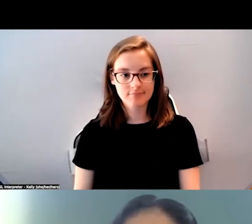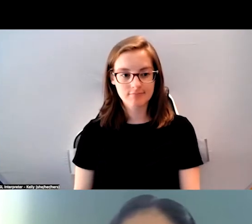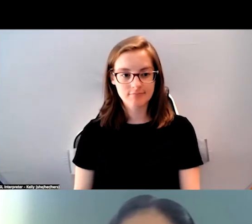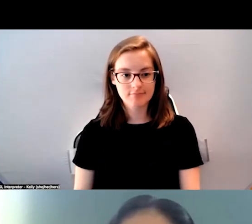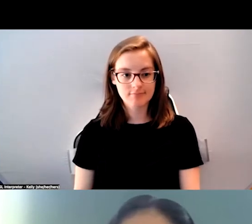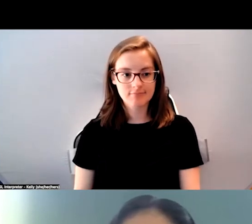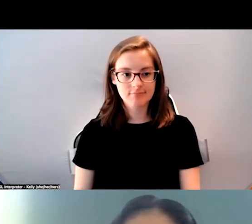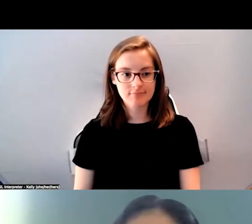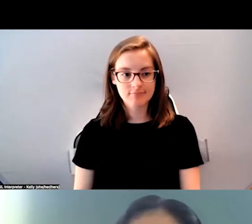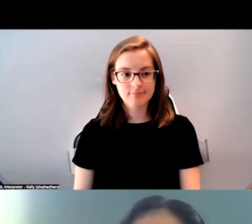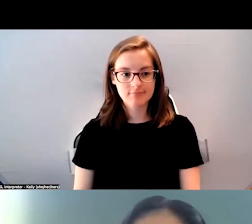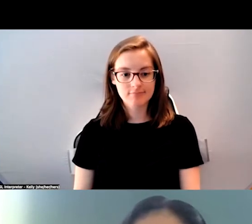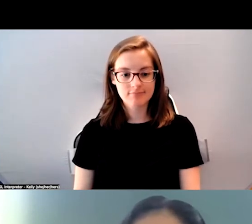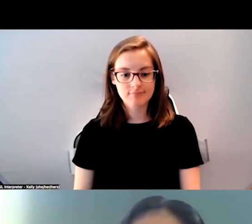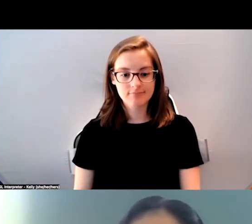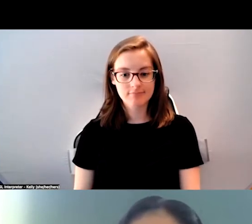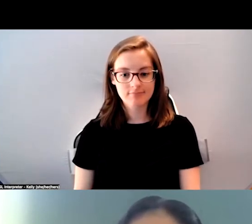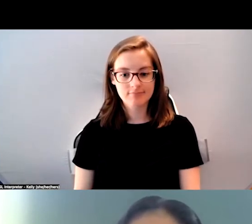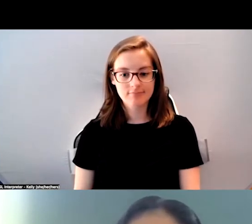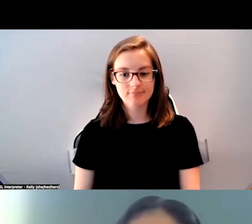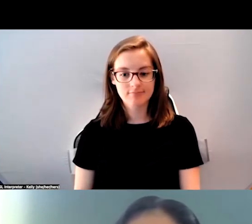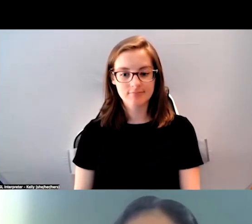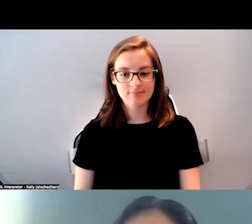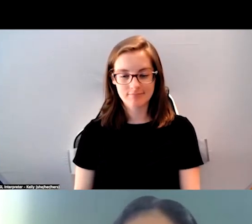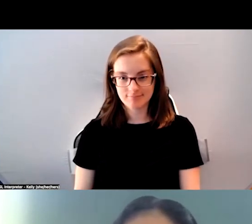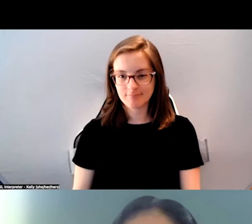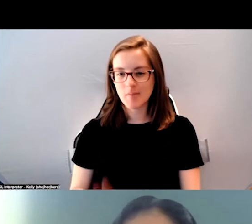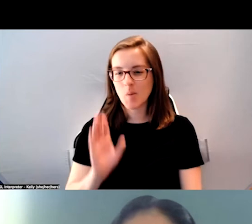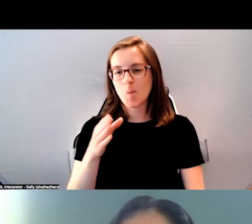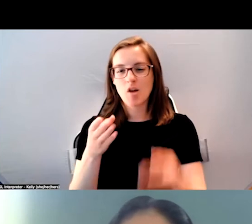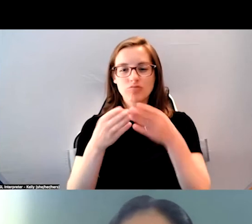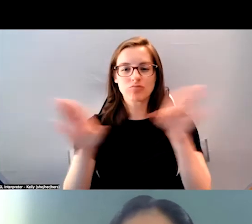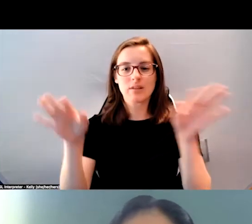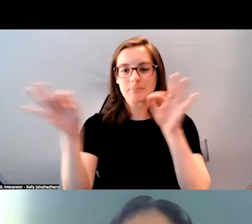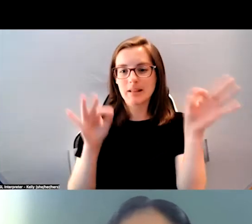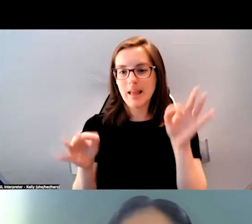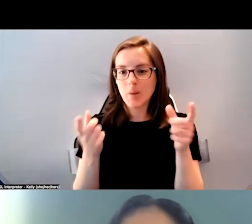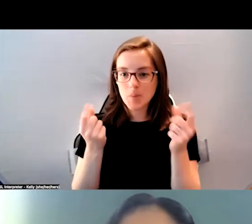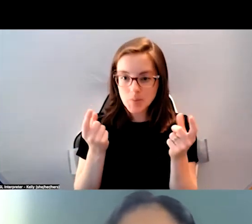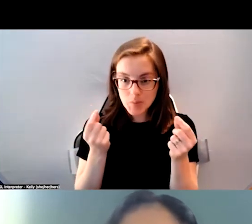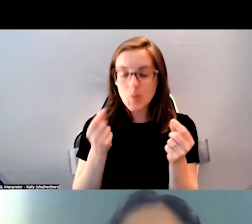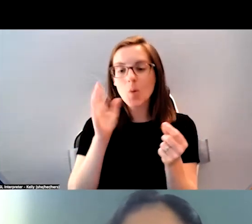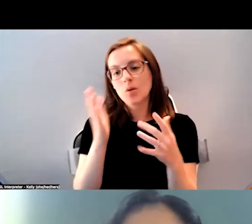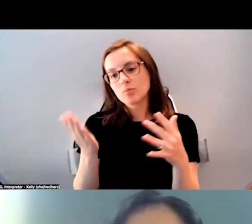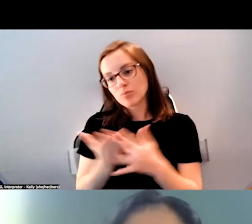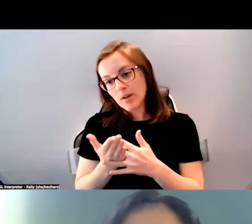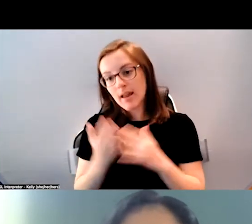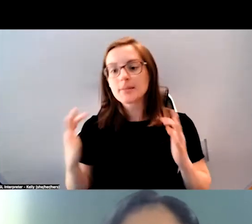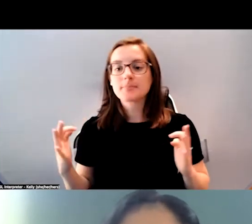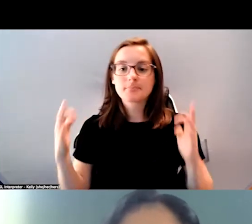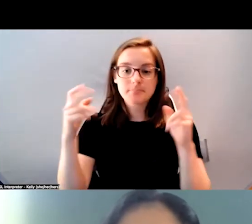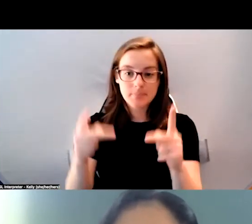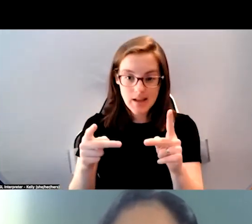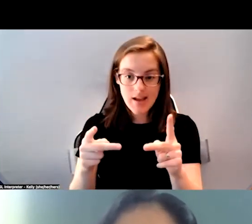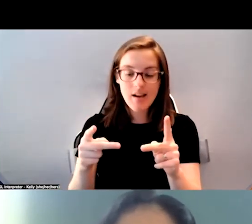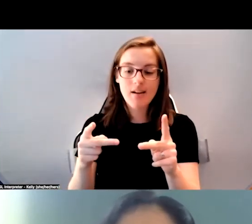So I'm going to talk just very generally about what we do, and then we'll take a little break. And then we'll come back and